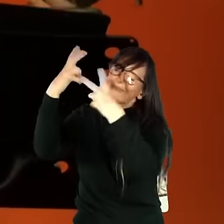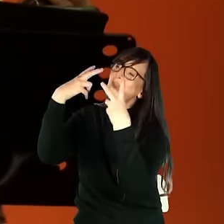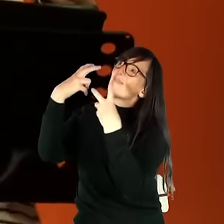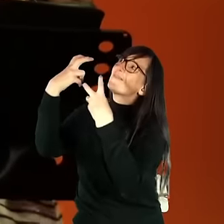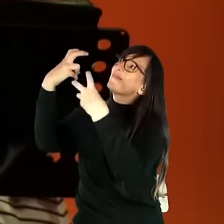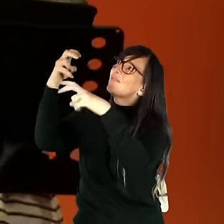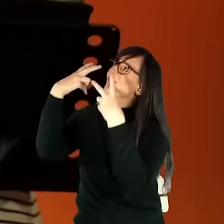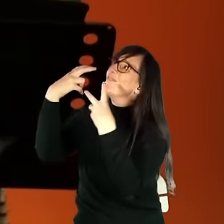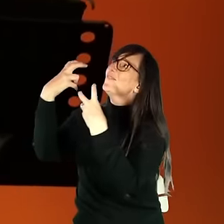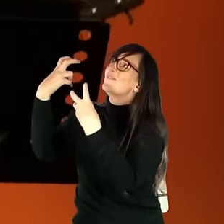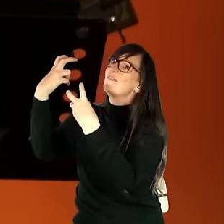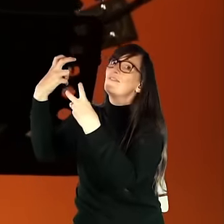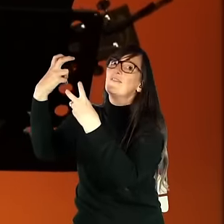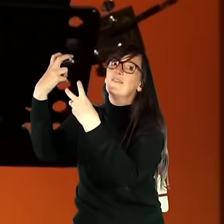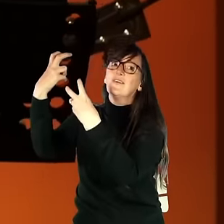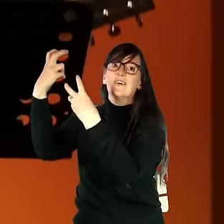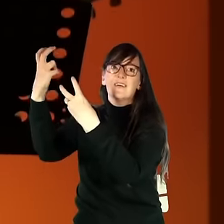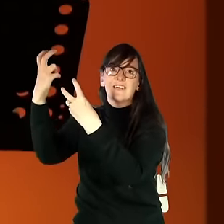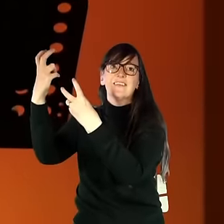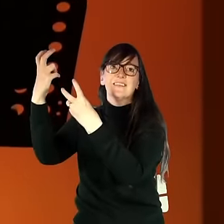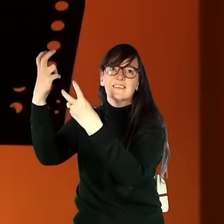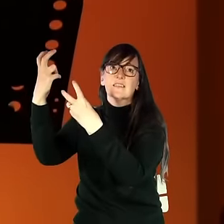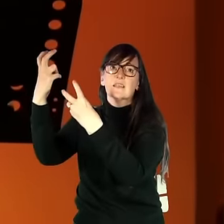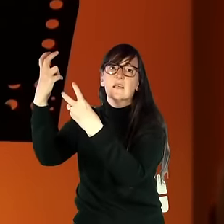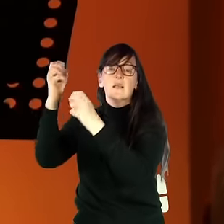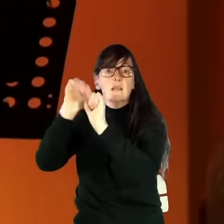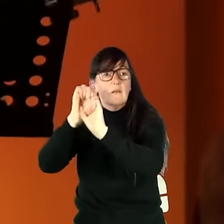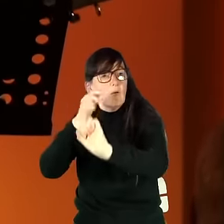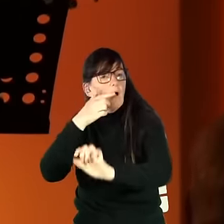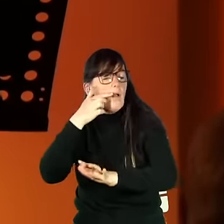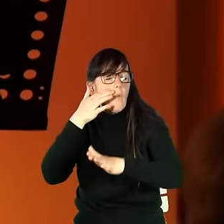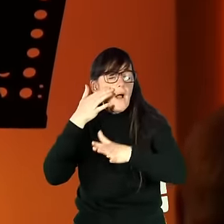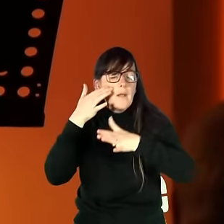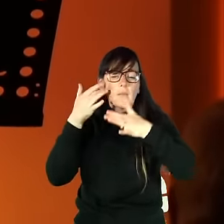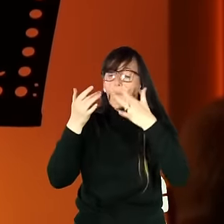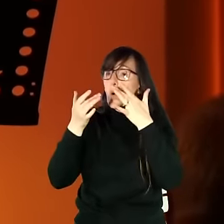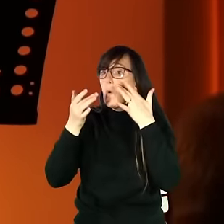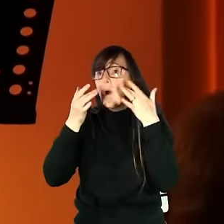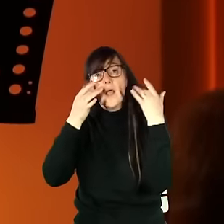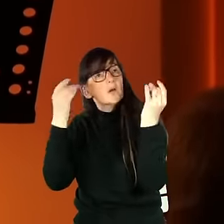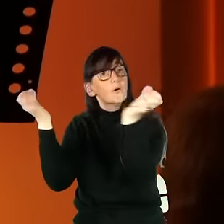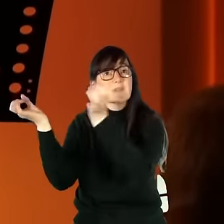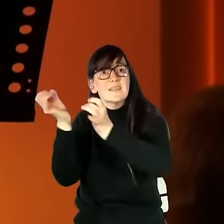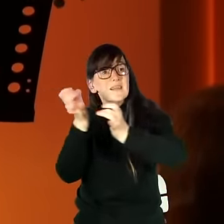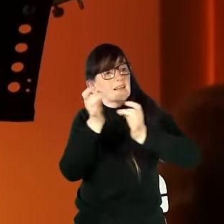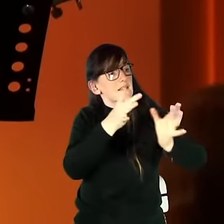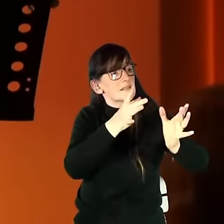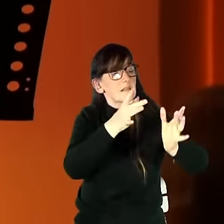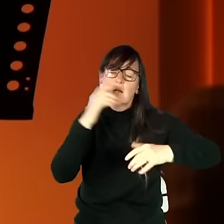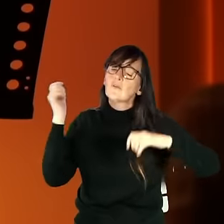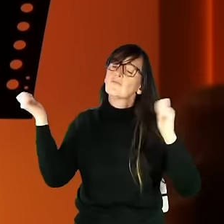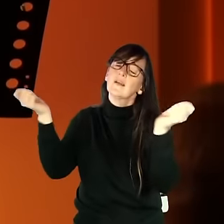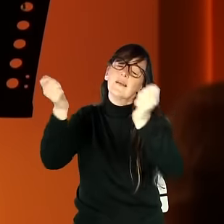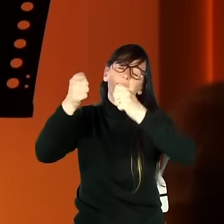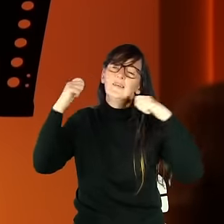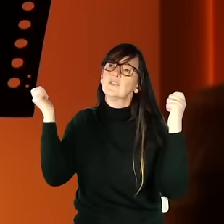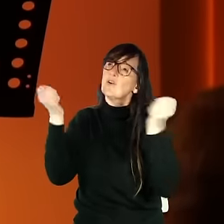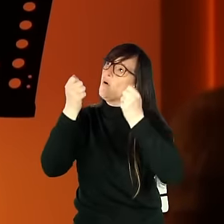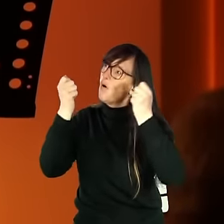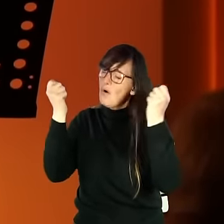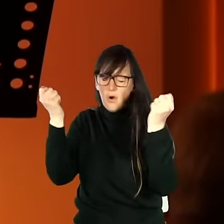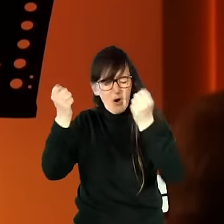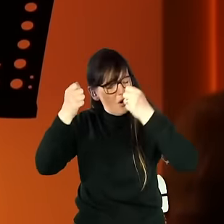hears your voice, and he will wipe away your tears.